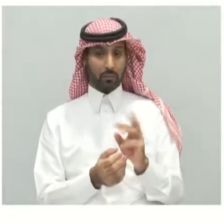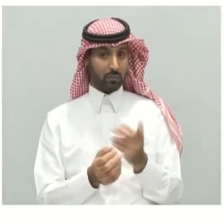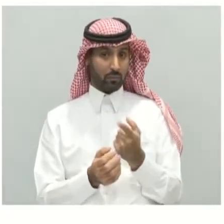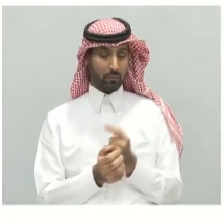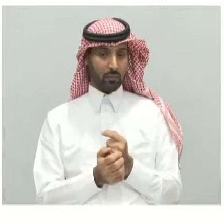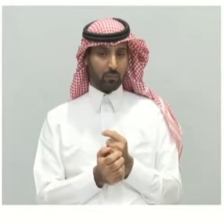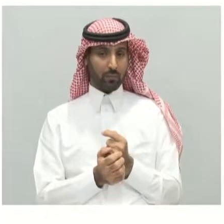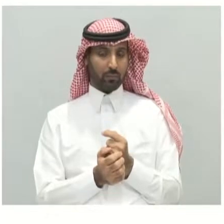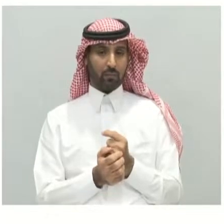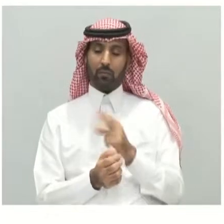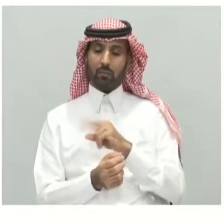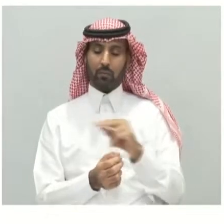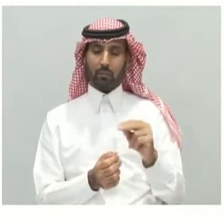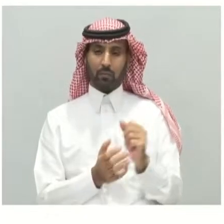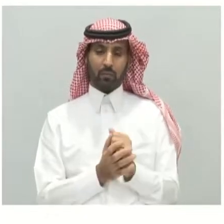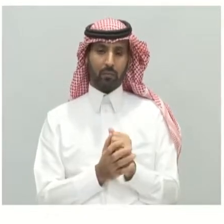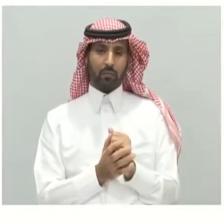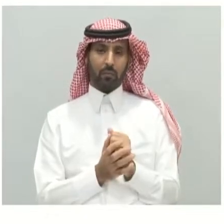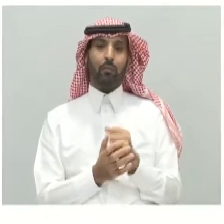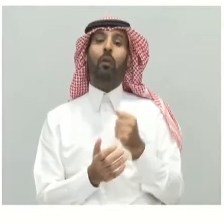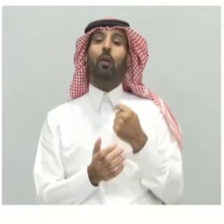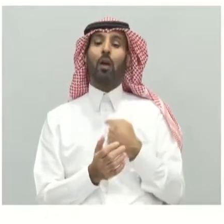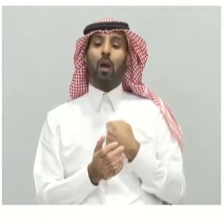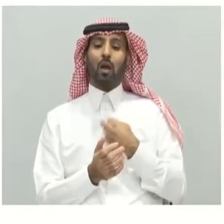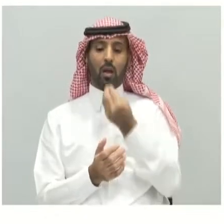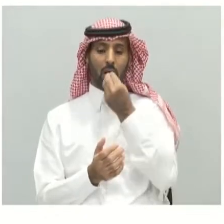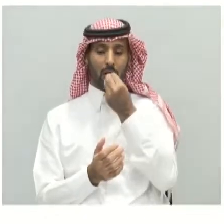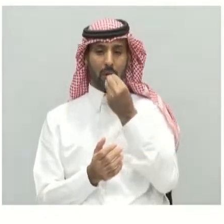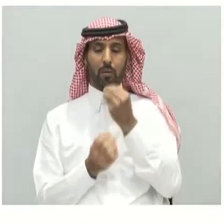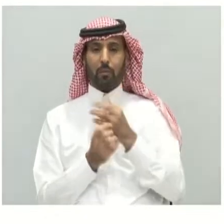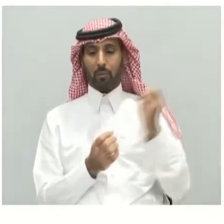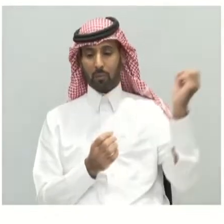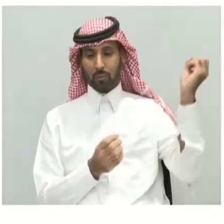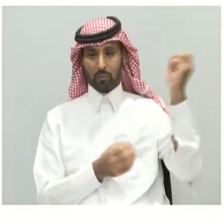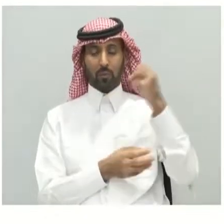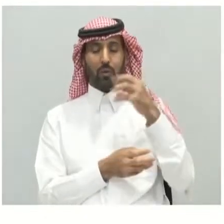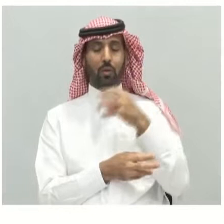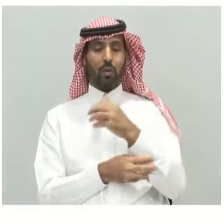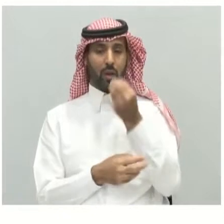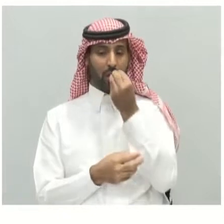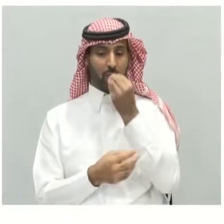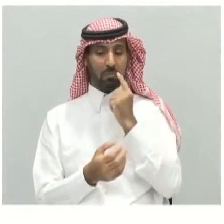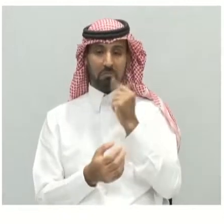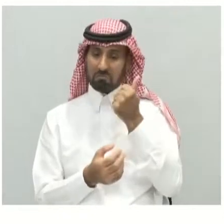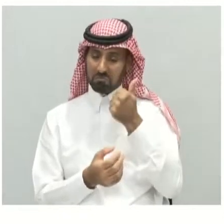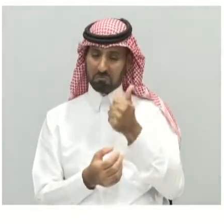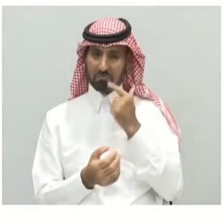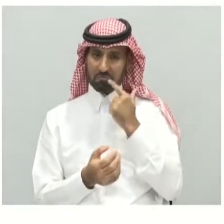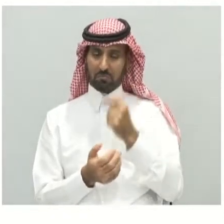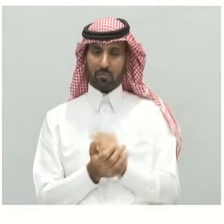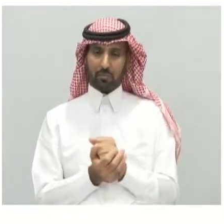some examples here. I ate my breakfast. It was very tasty.